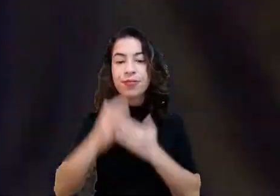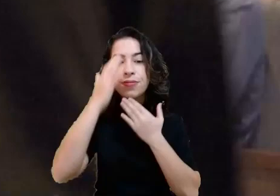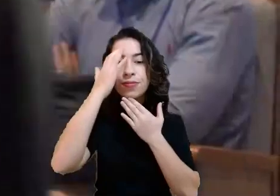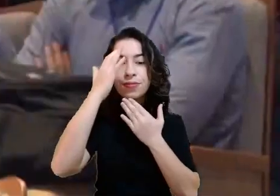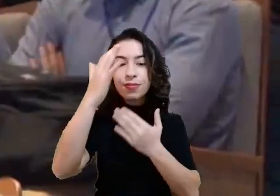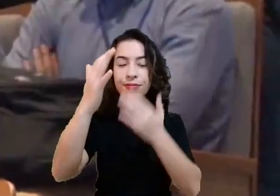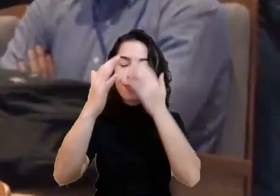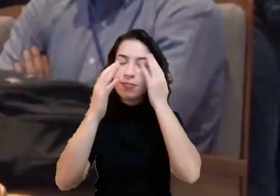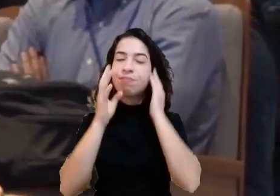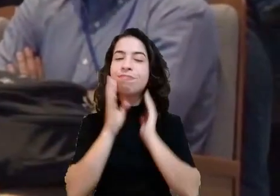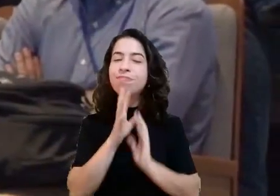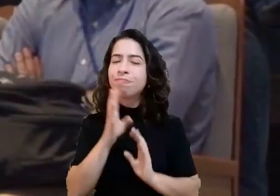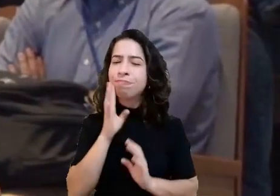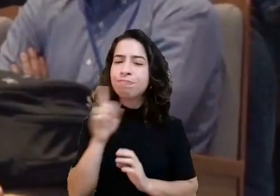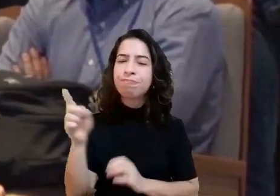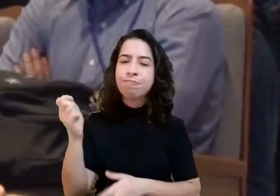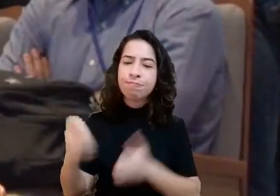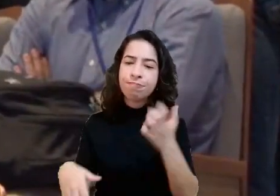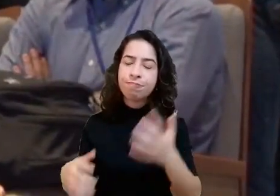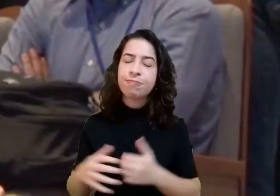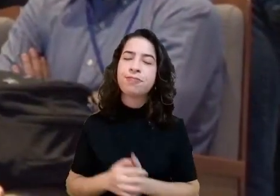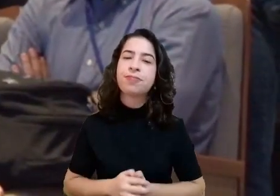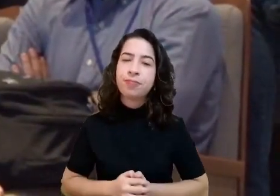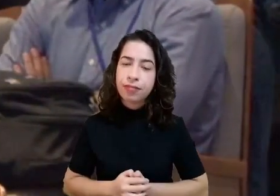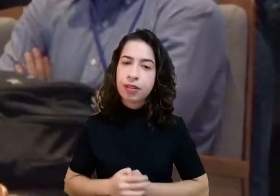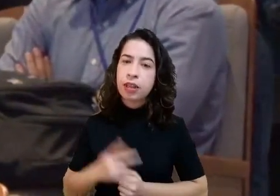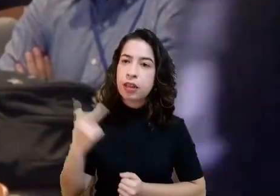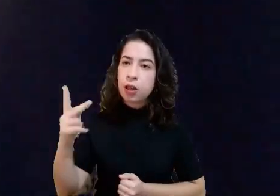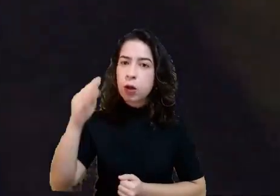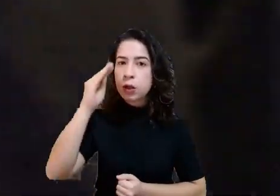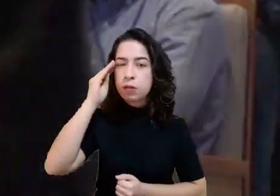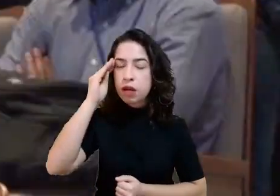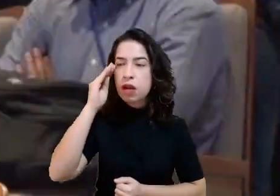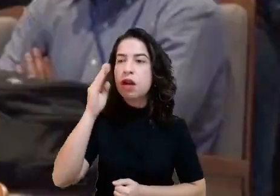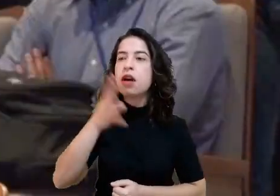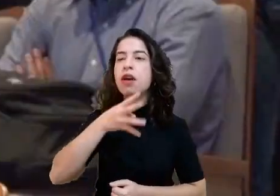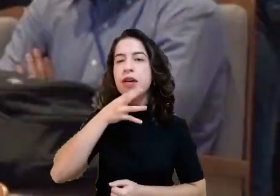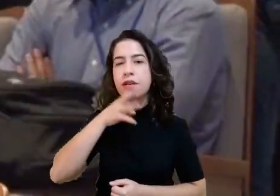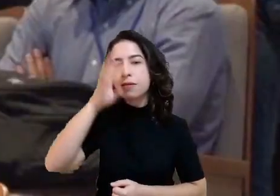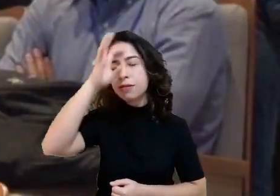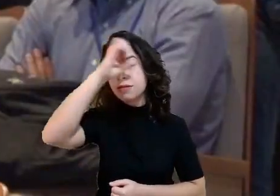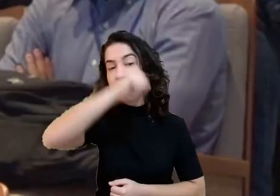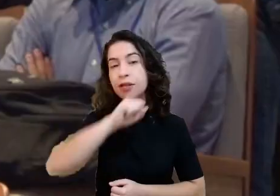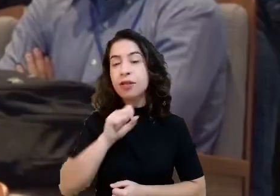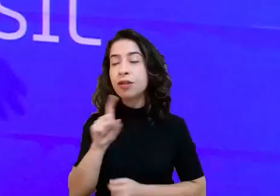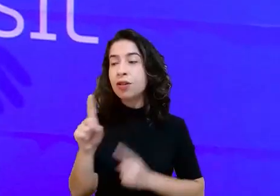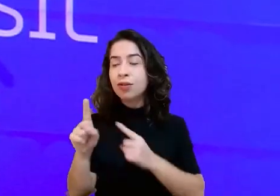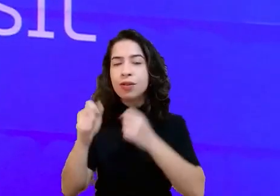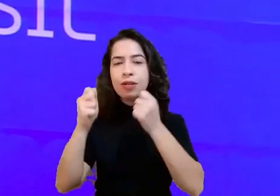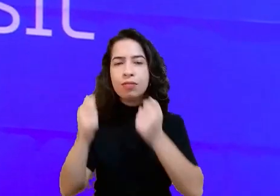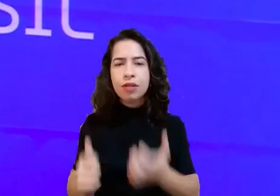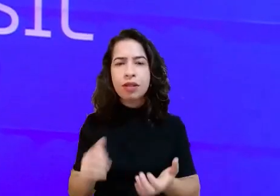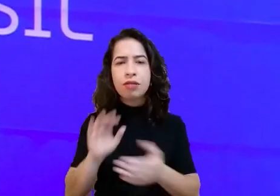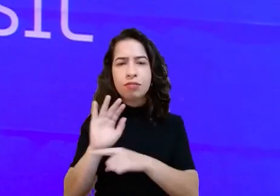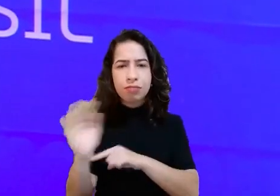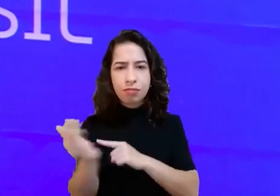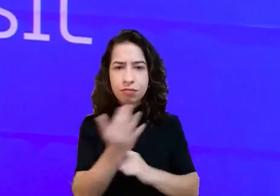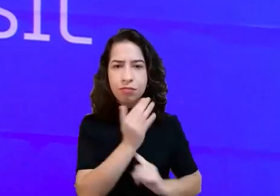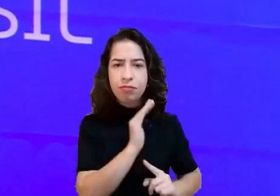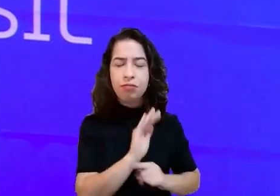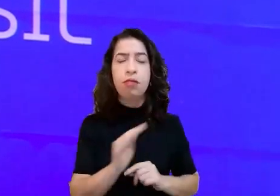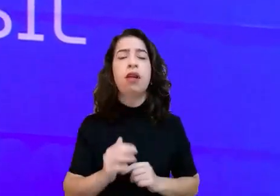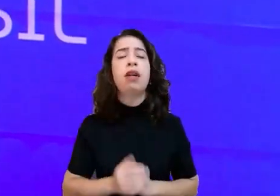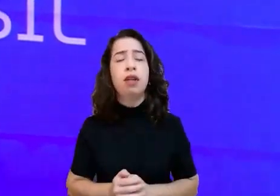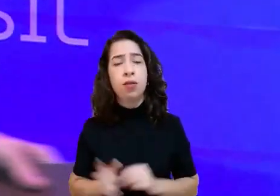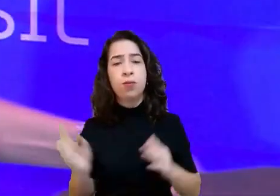Thank you, Andrea. It's great to hear you and know more about your experience. And you bring a lot about a part of